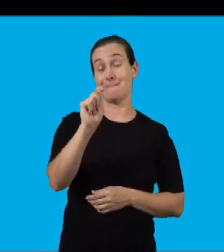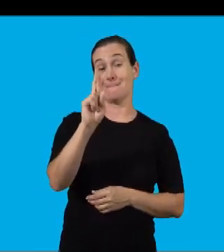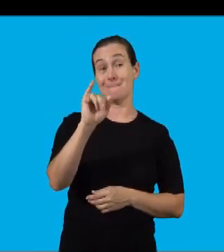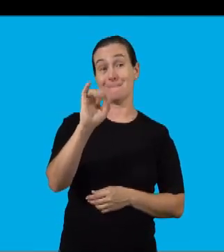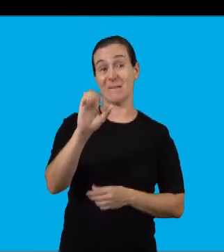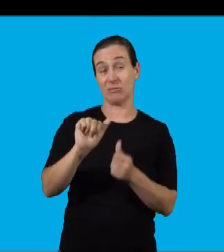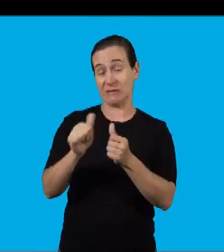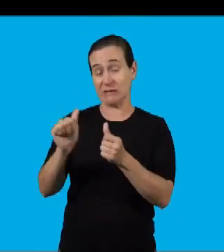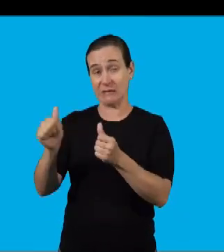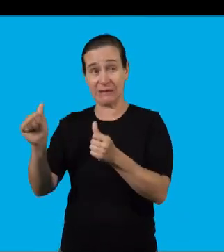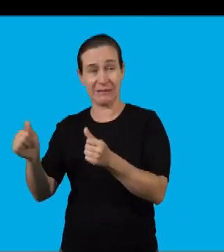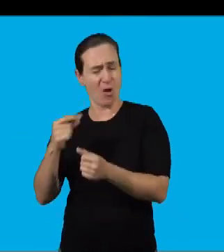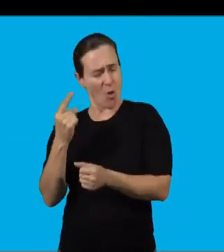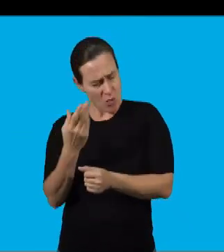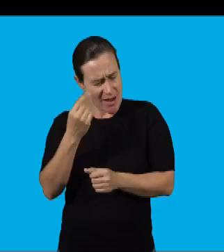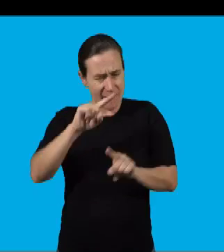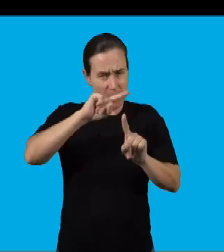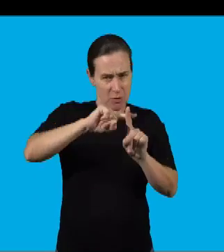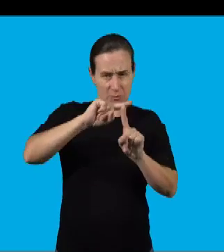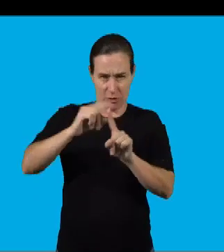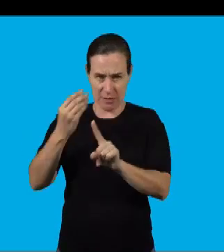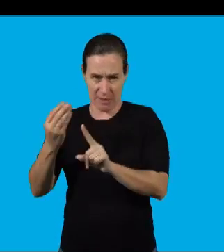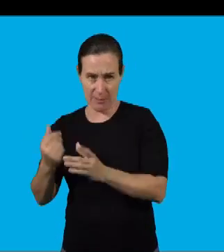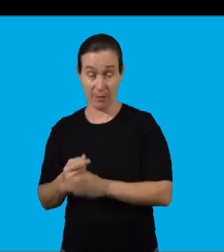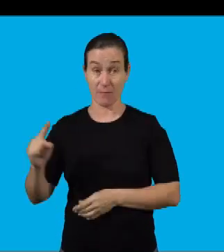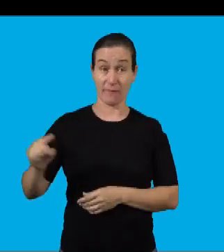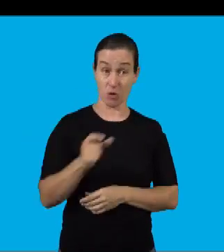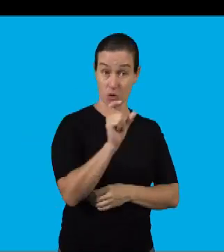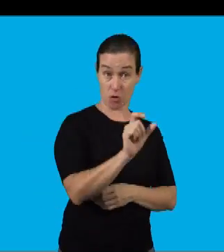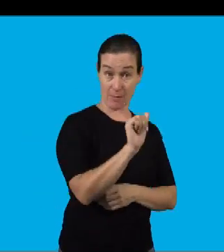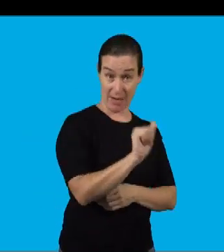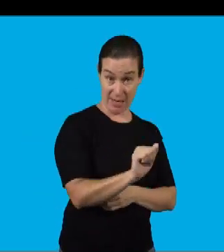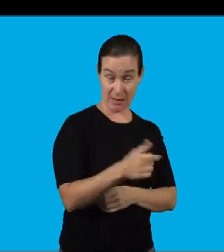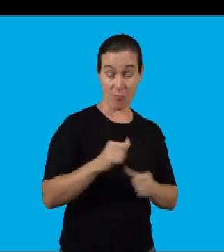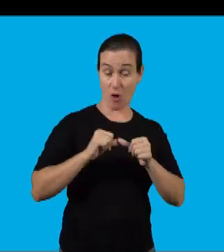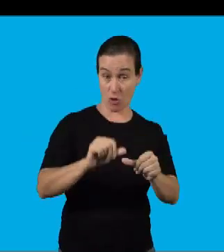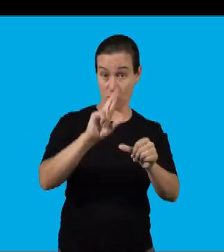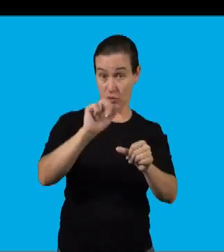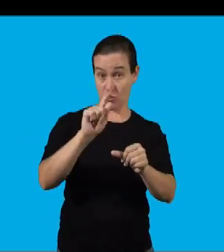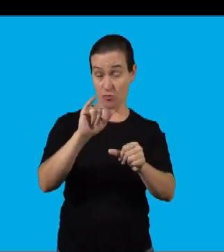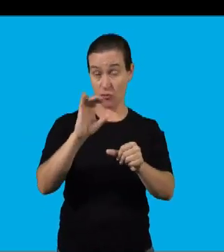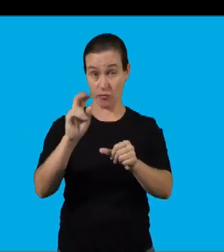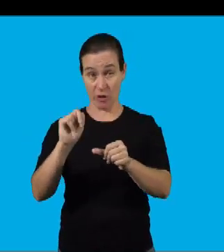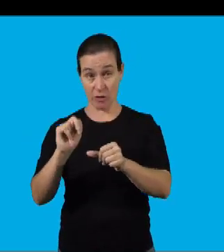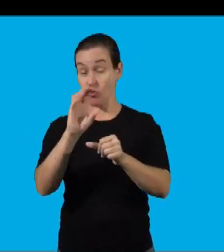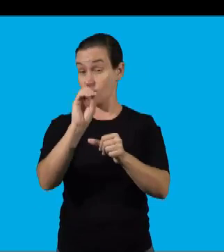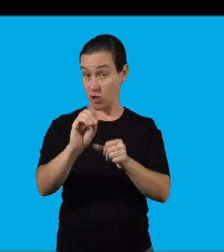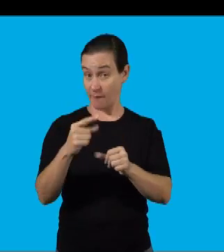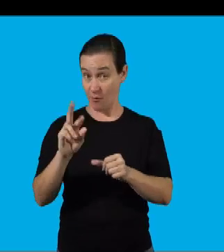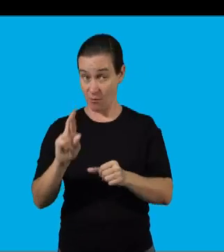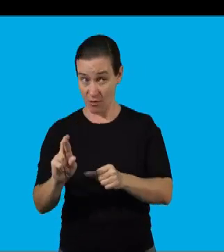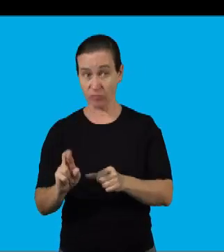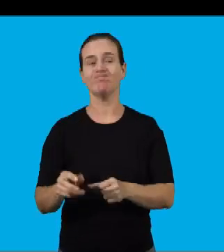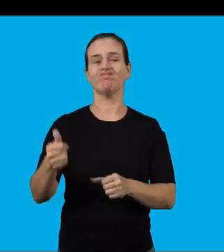positive numbers has the first term as a constant ratio of r, and the nth term,